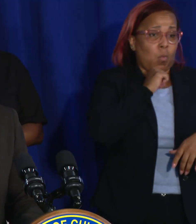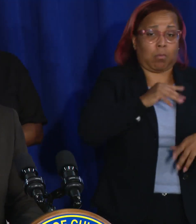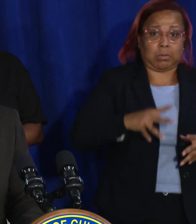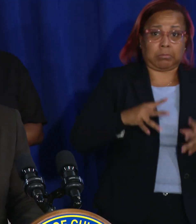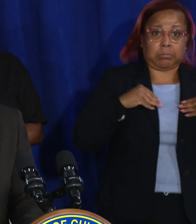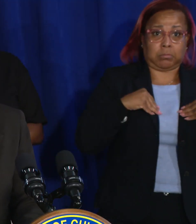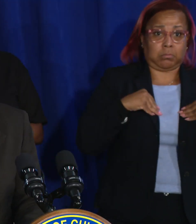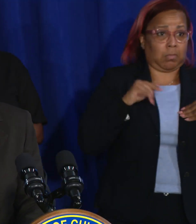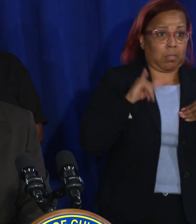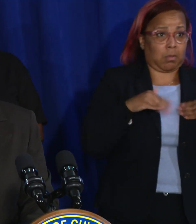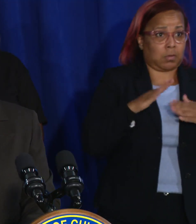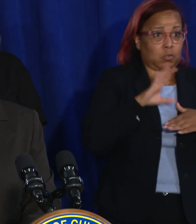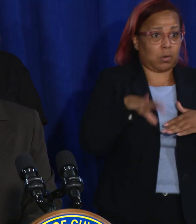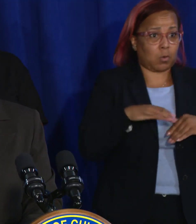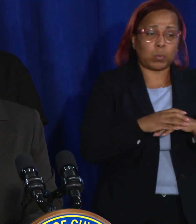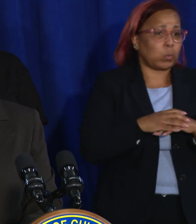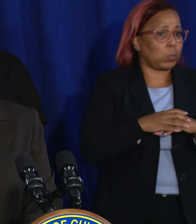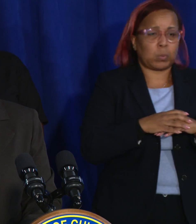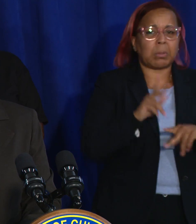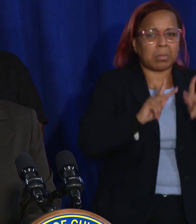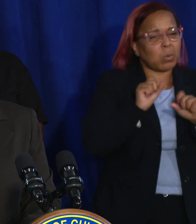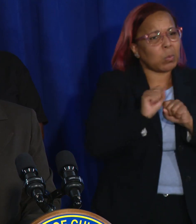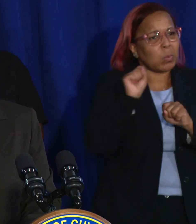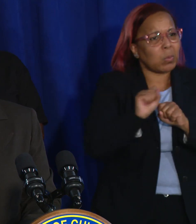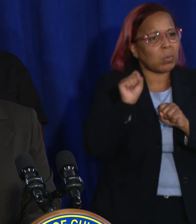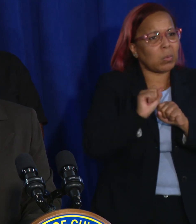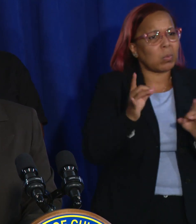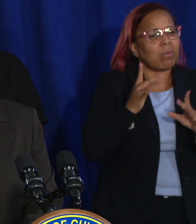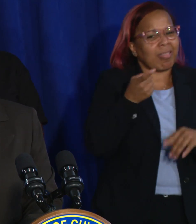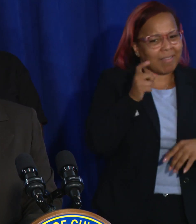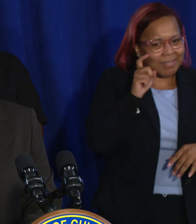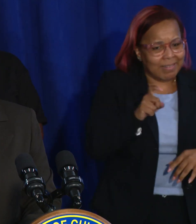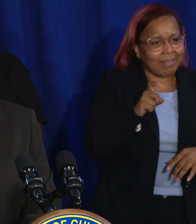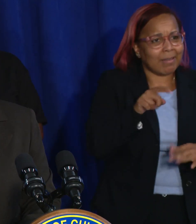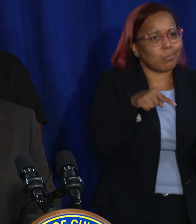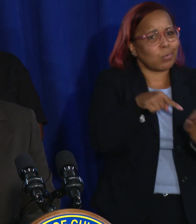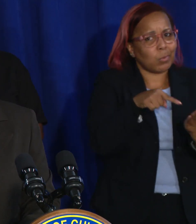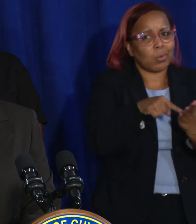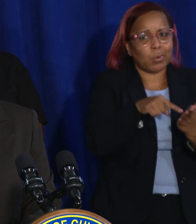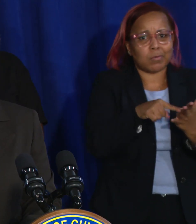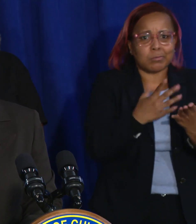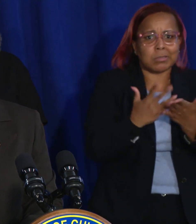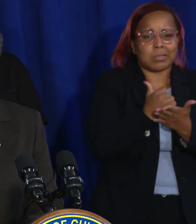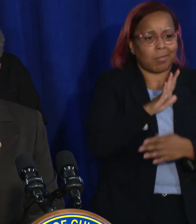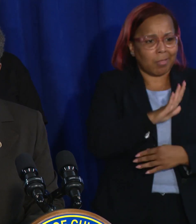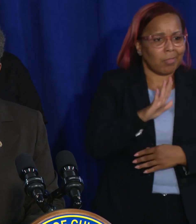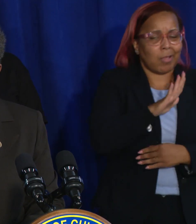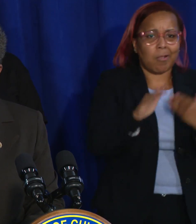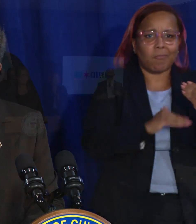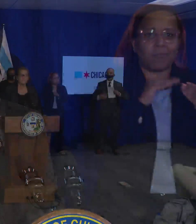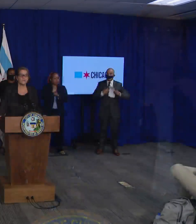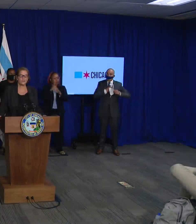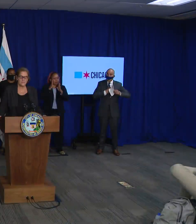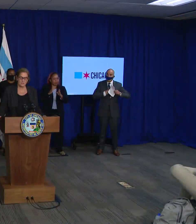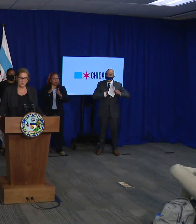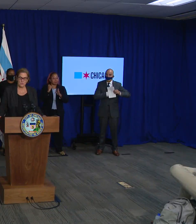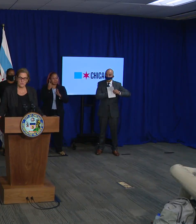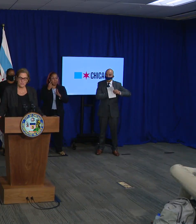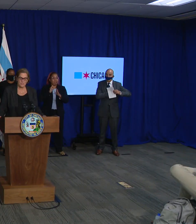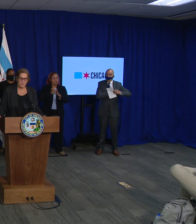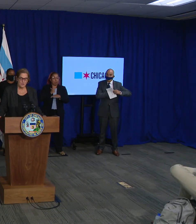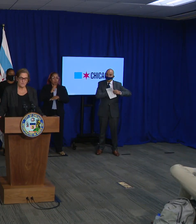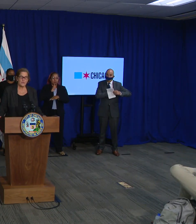this in the city of Chicago. People work too hard. Chicago Mayor Lori Lightfoot promising additional worker protections in the weeks